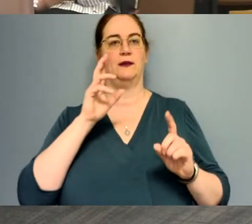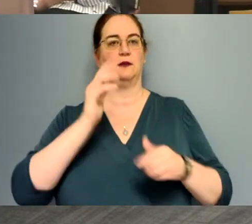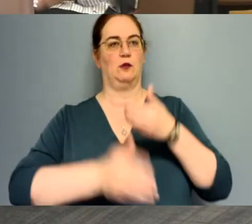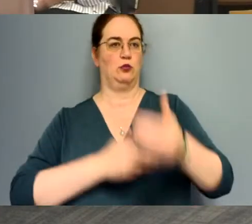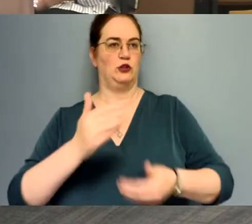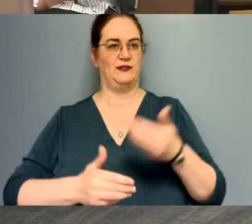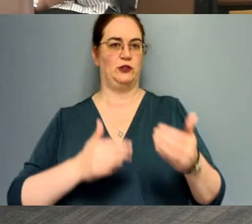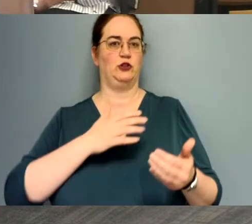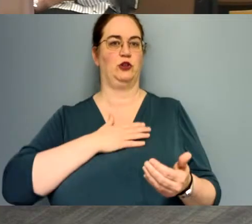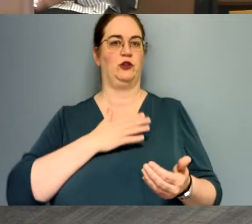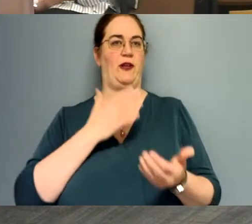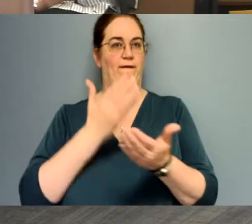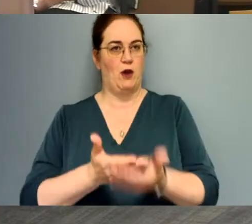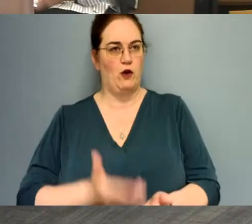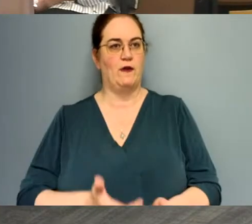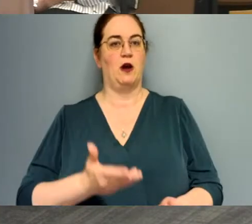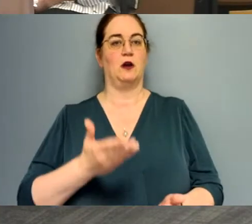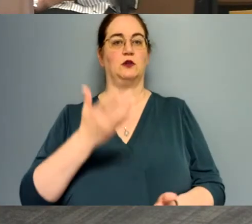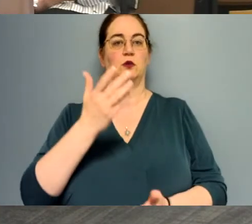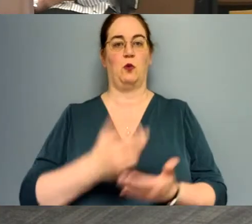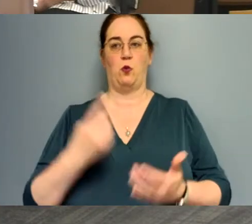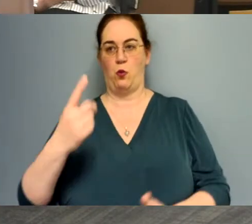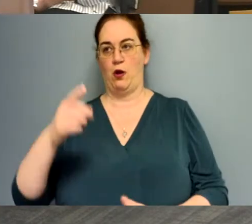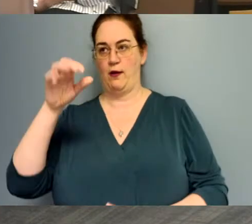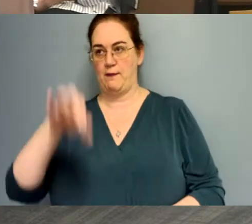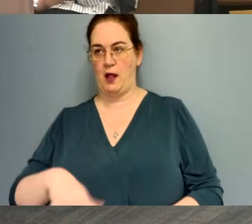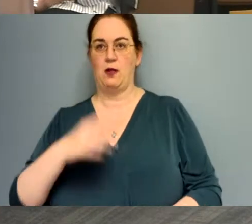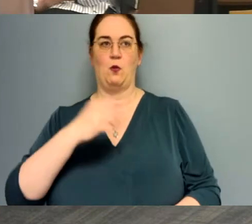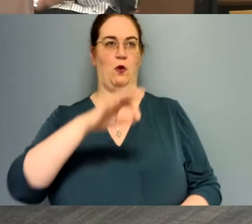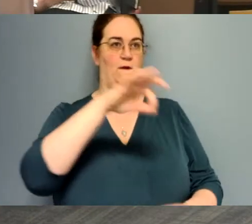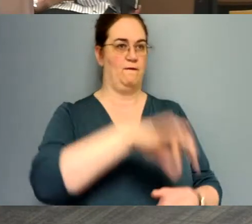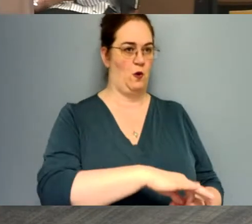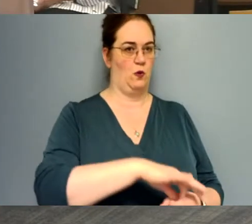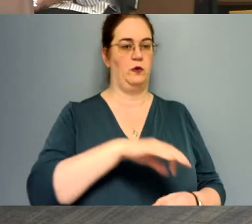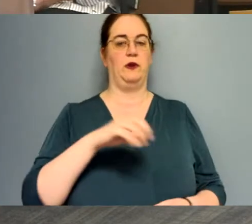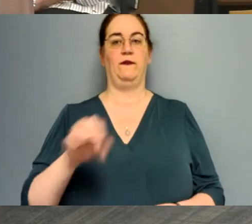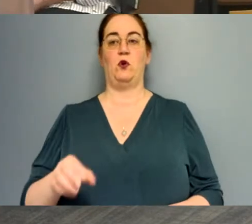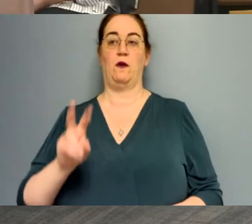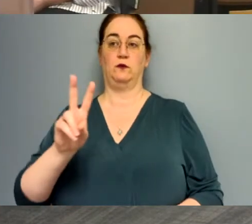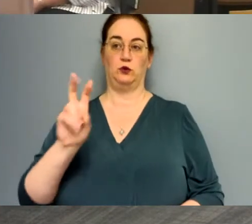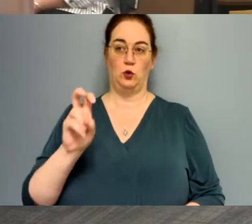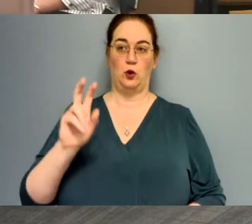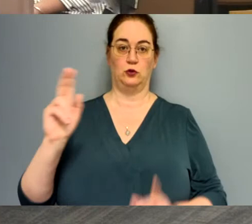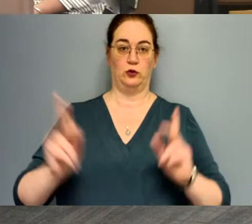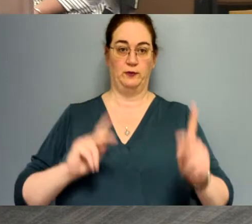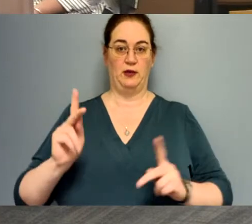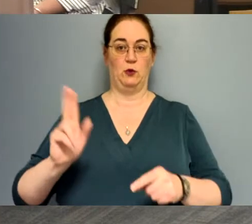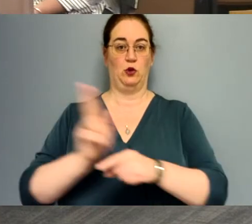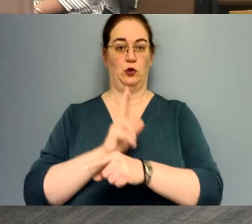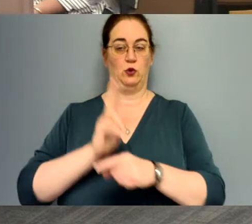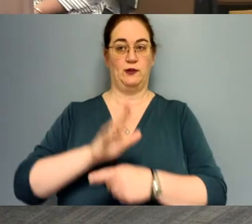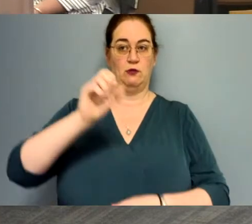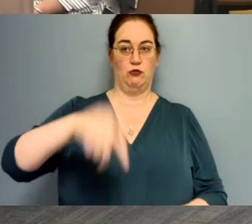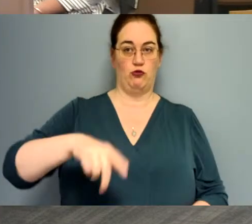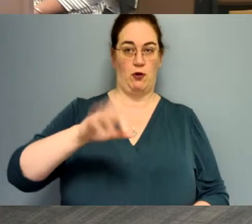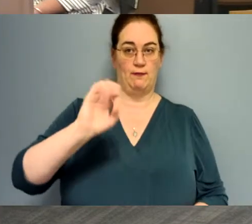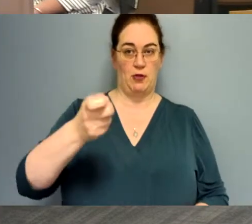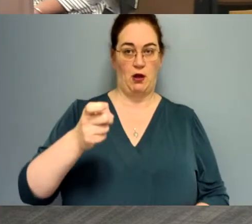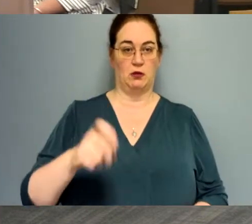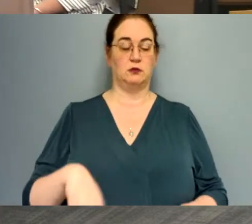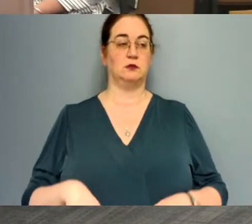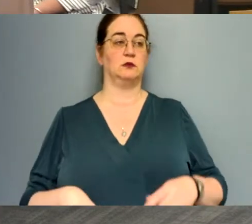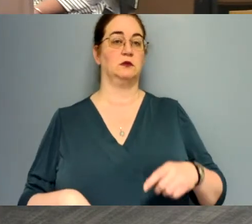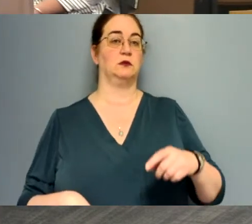that verifies that it's one ballot, one vote. If you have 200 people using the drop box and there